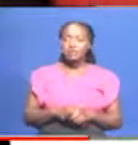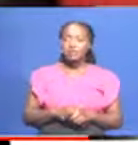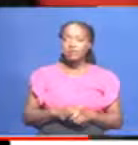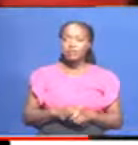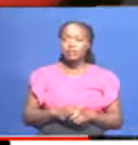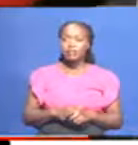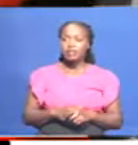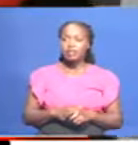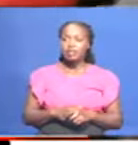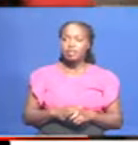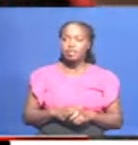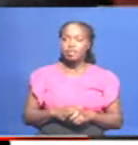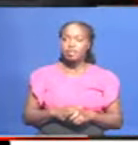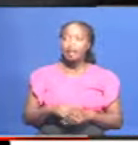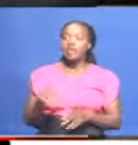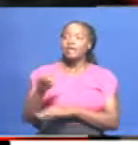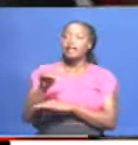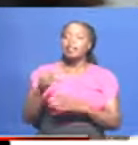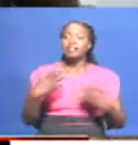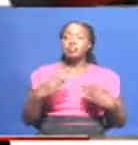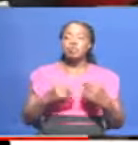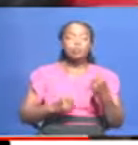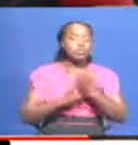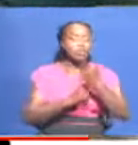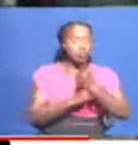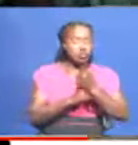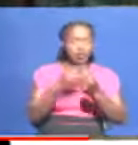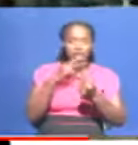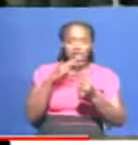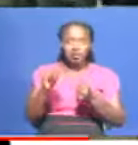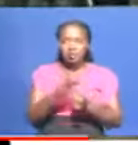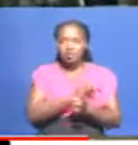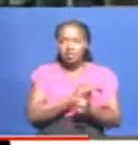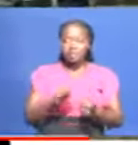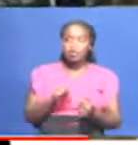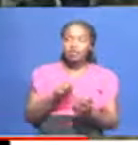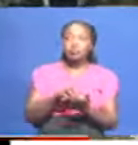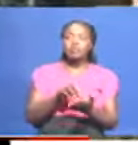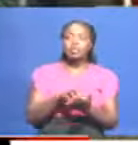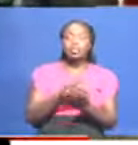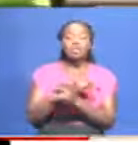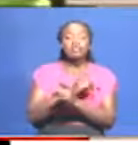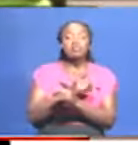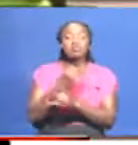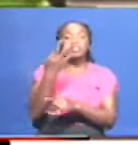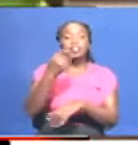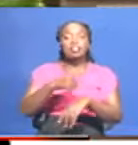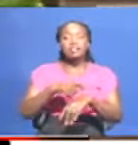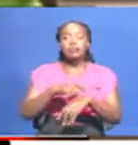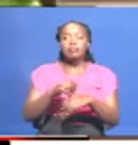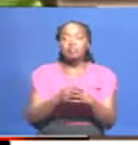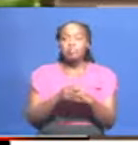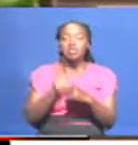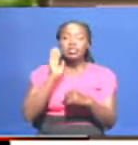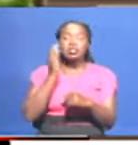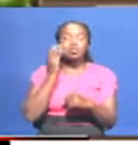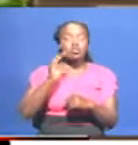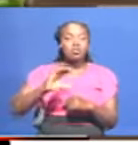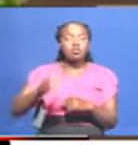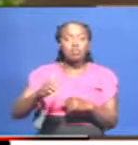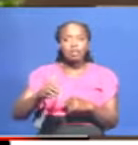Senator Moi urged the electorates to fully back him for the senatorial seat, which he is defending for the third time. Isiolo County,